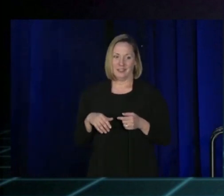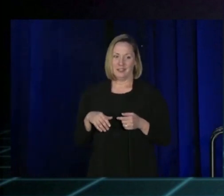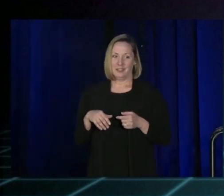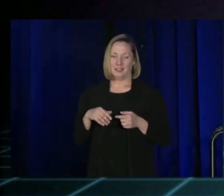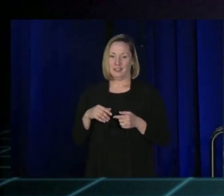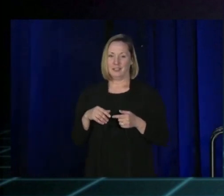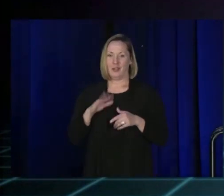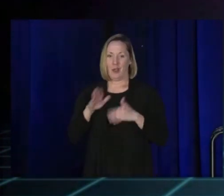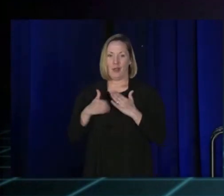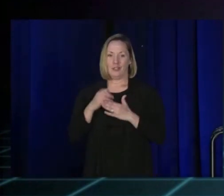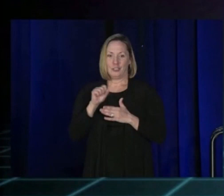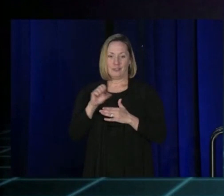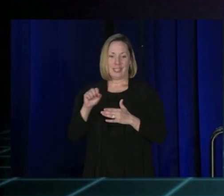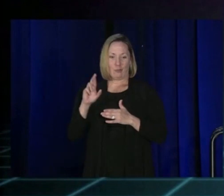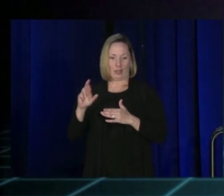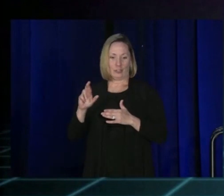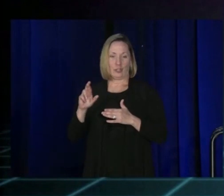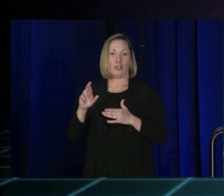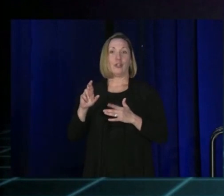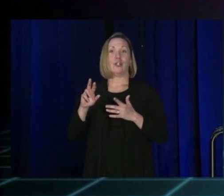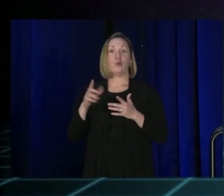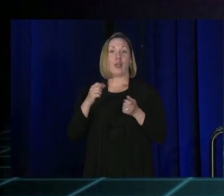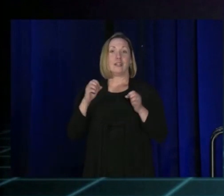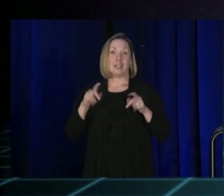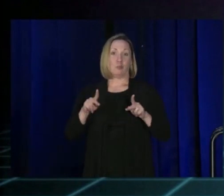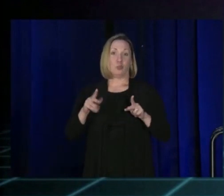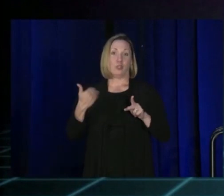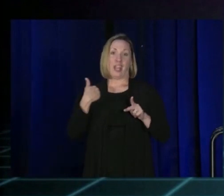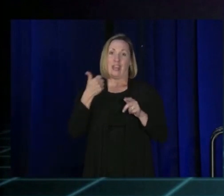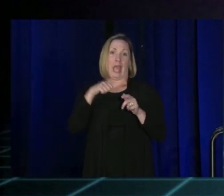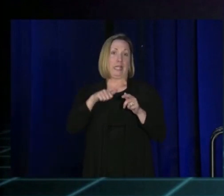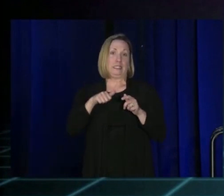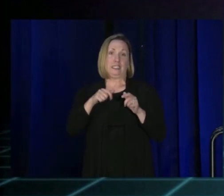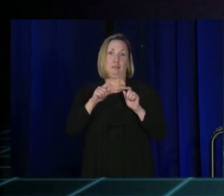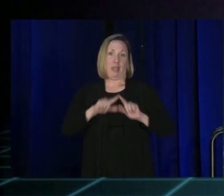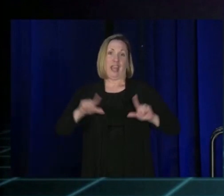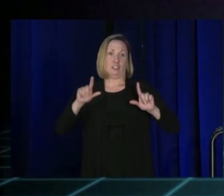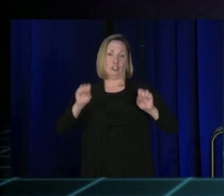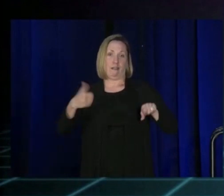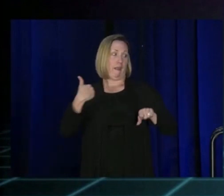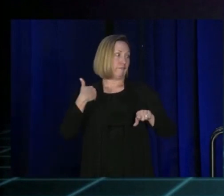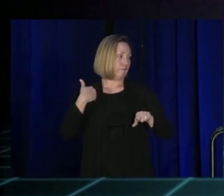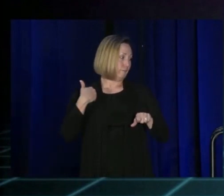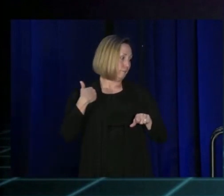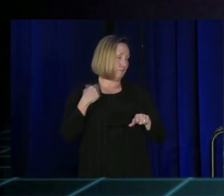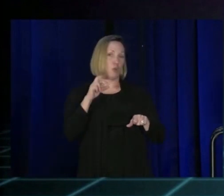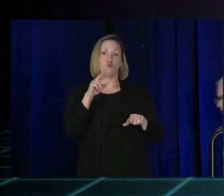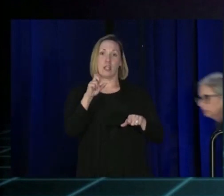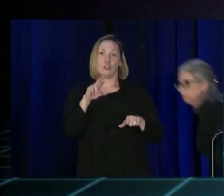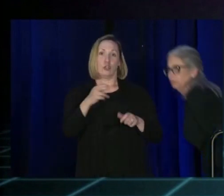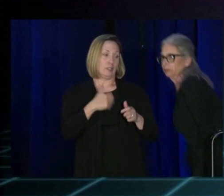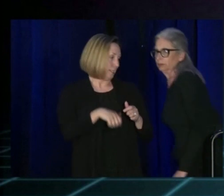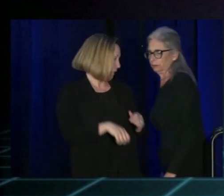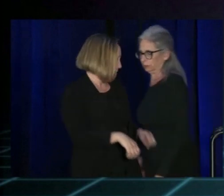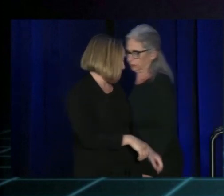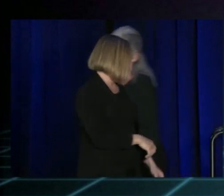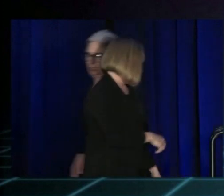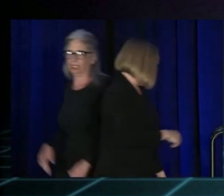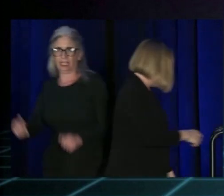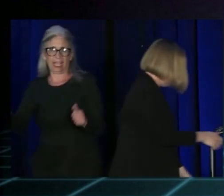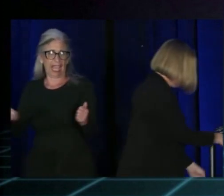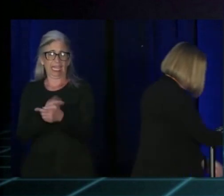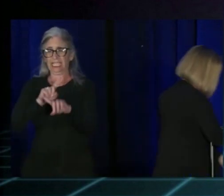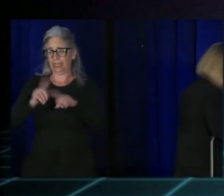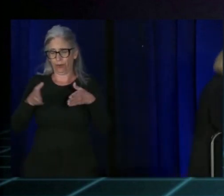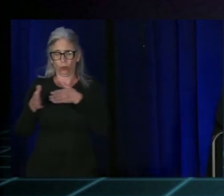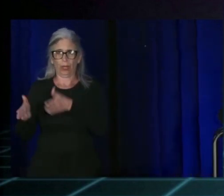rendered. Right, we have this opportunity to have any given page can be rendered any different way. So it's based upon